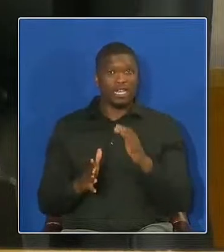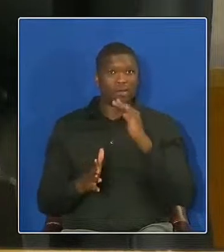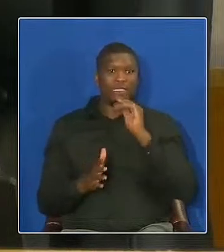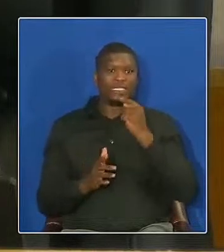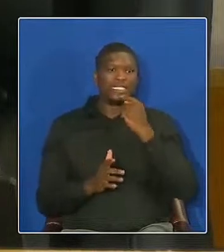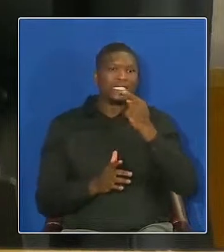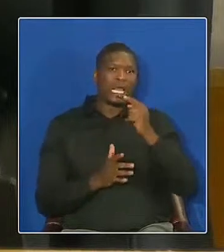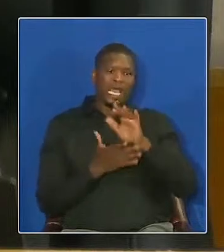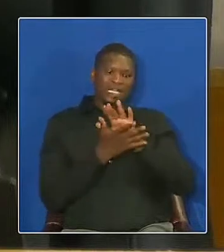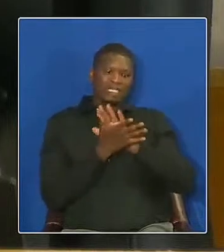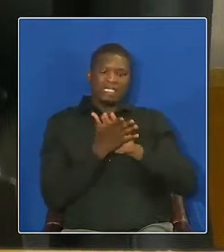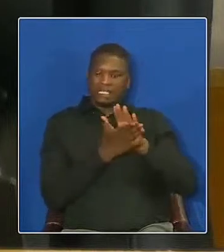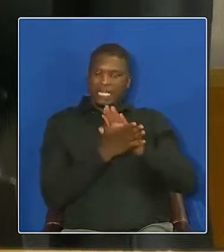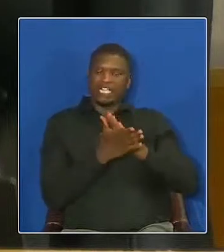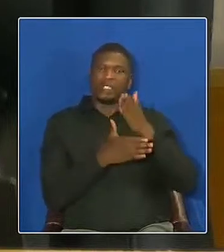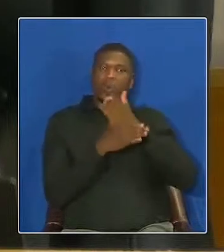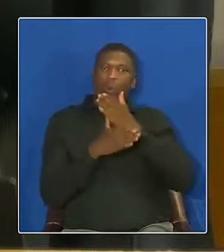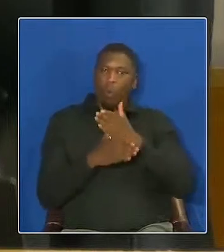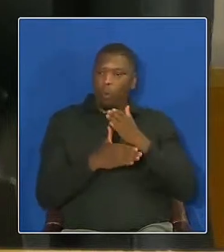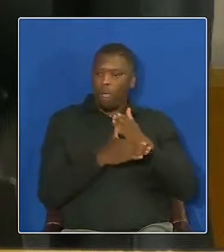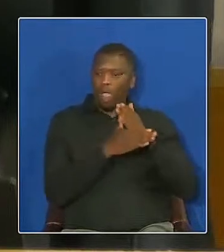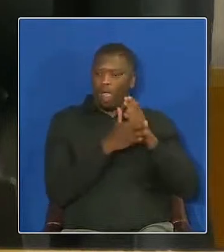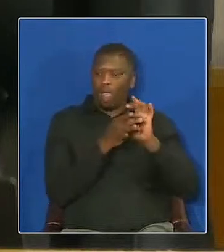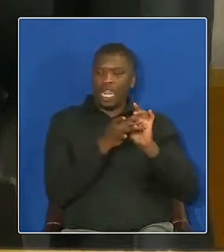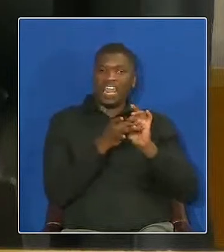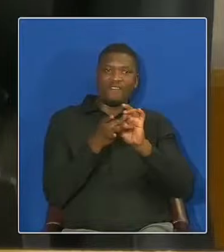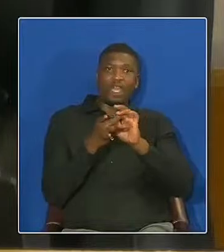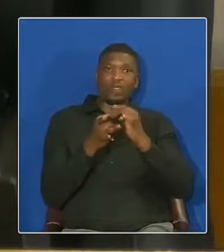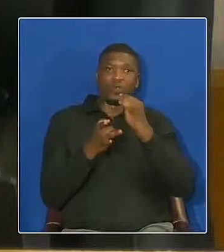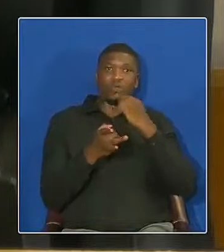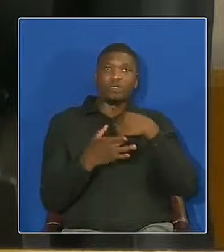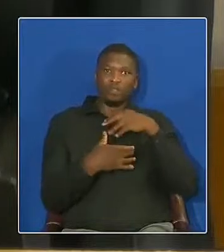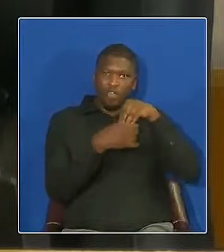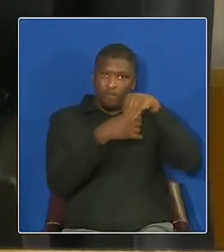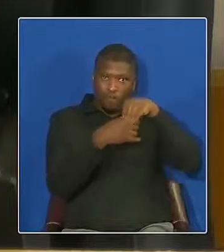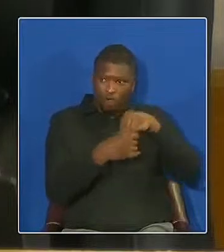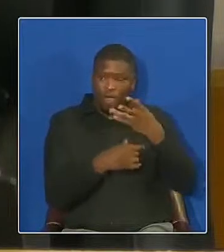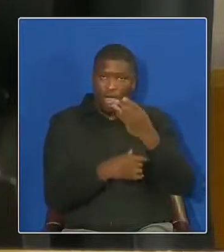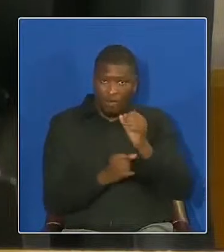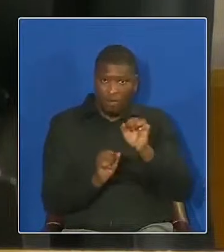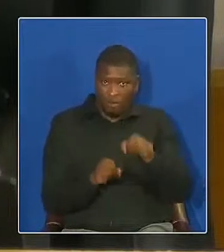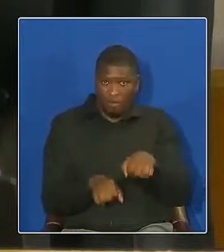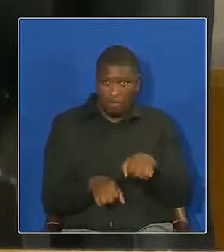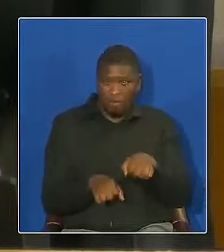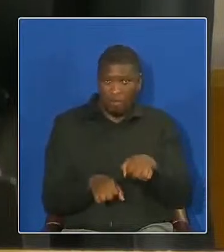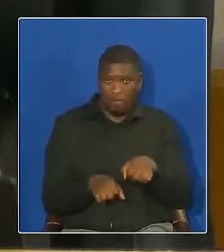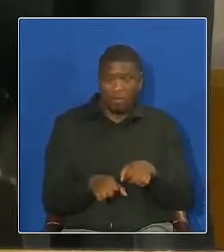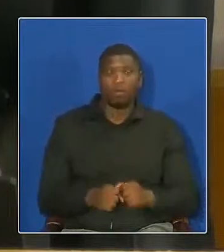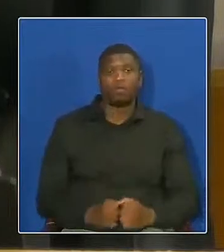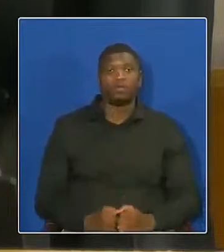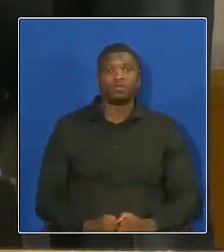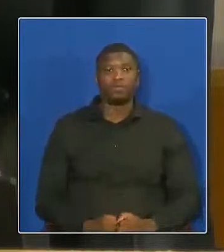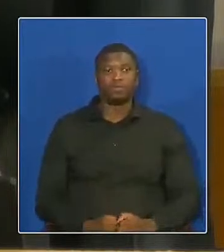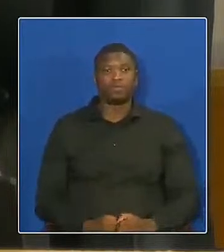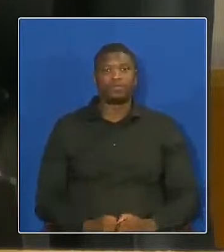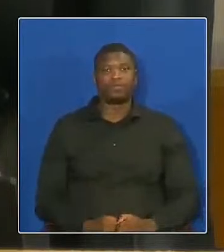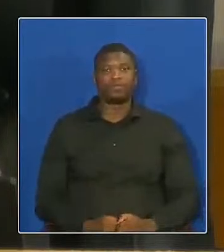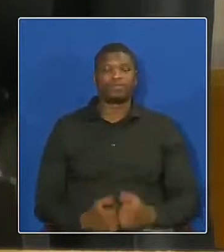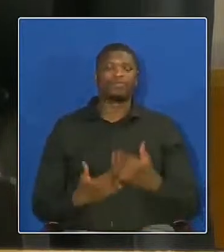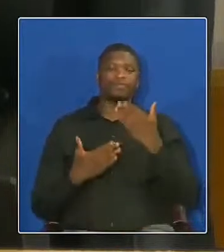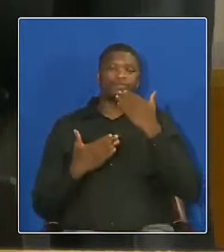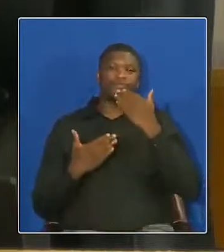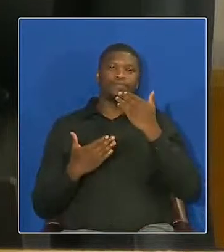that he says he's pulling. Is that a fair summation of these emails or WhatsApp exchanges? Thank